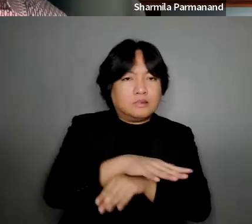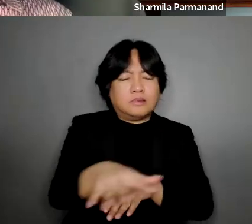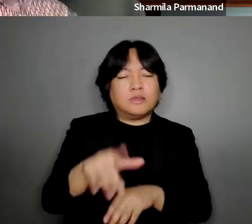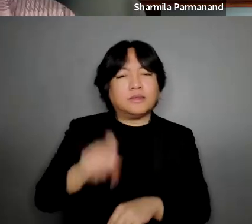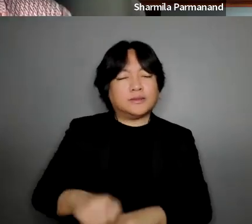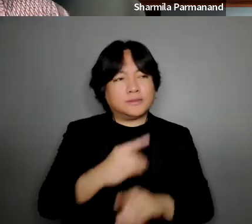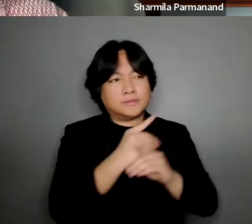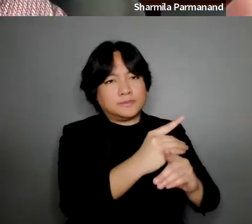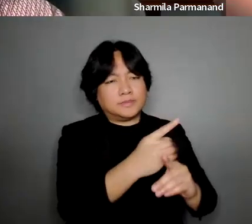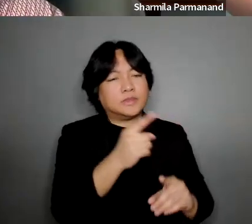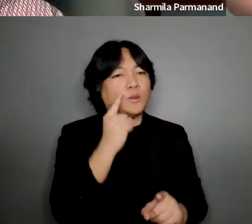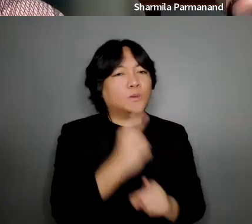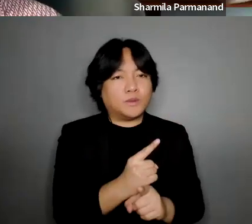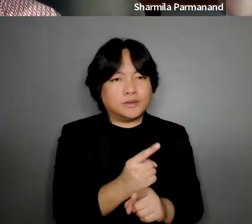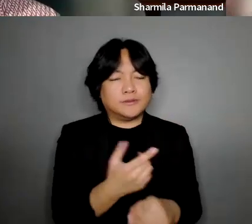and intellectual way,